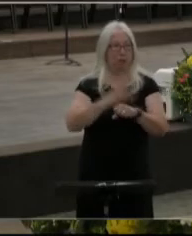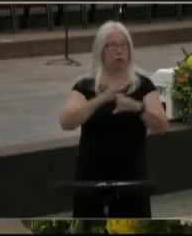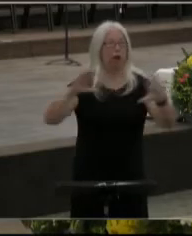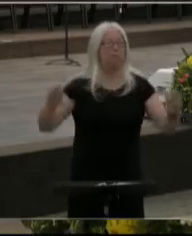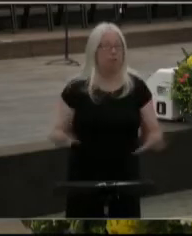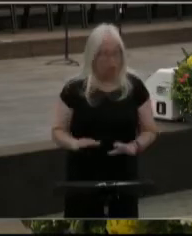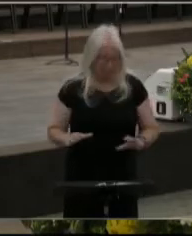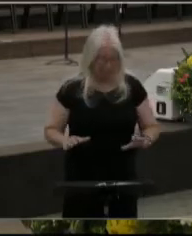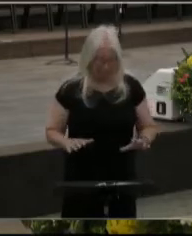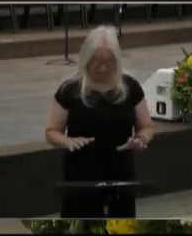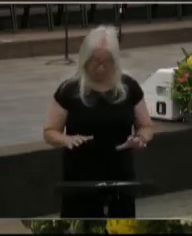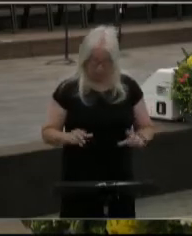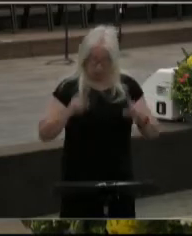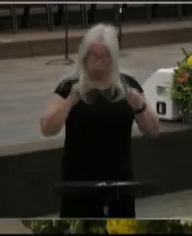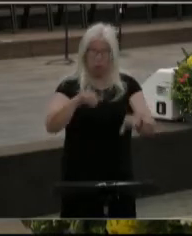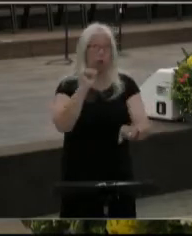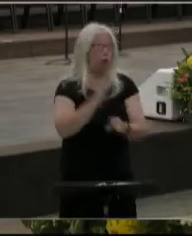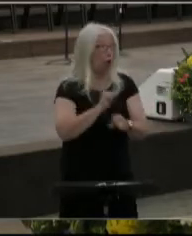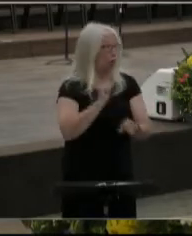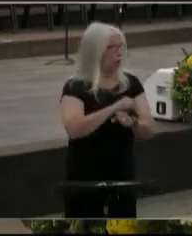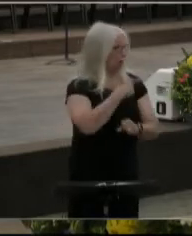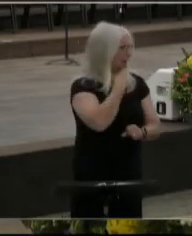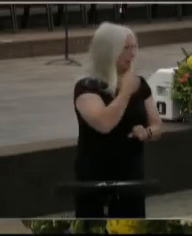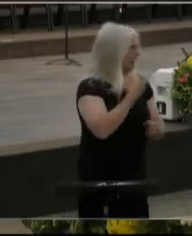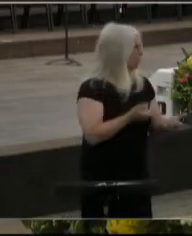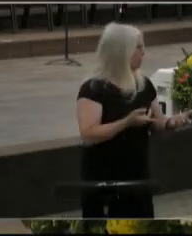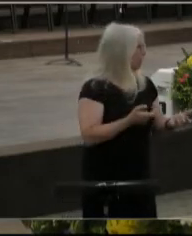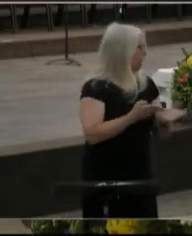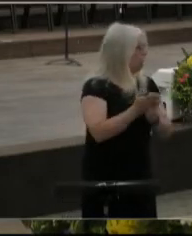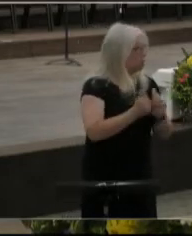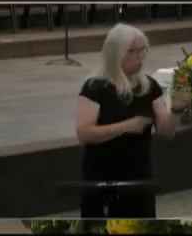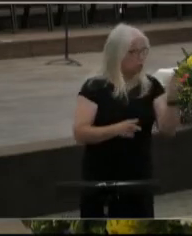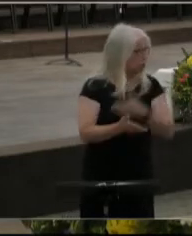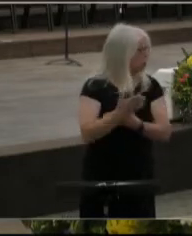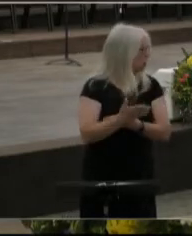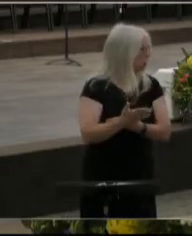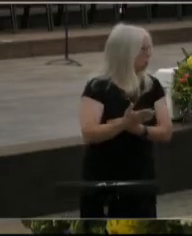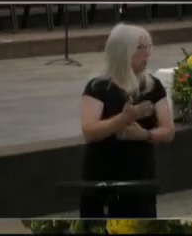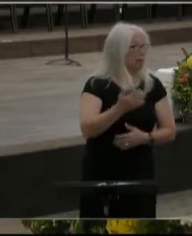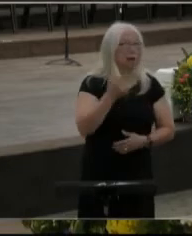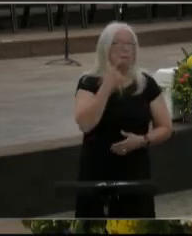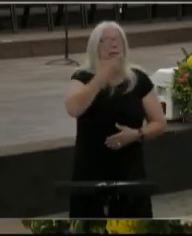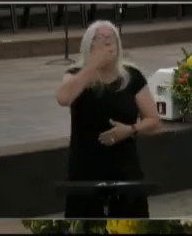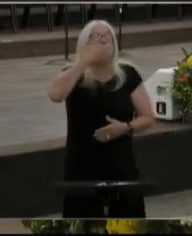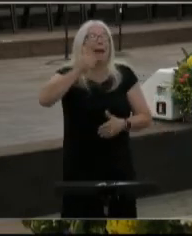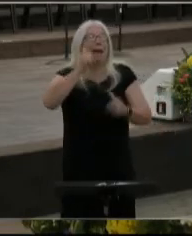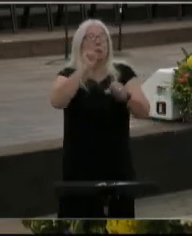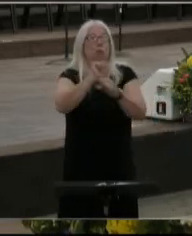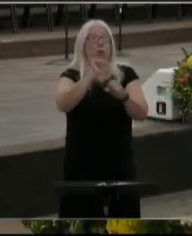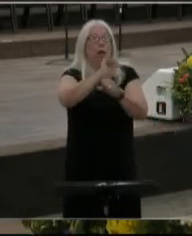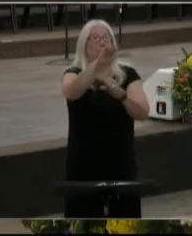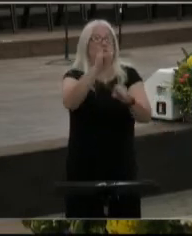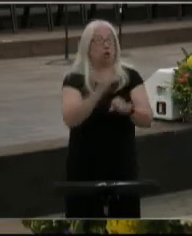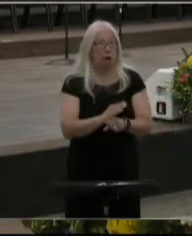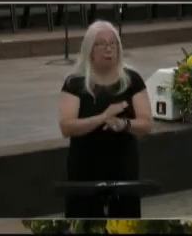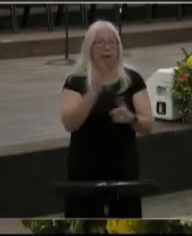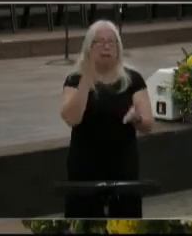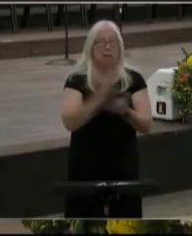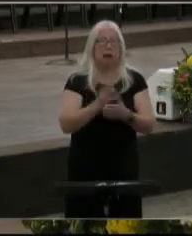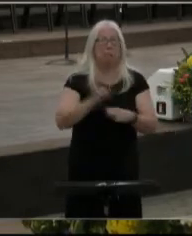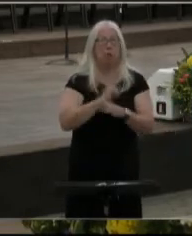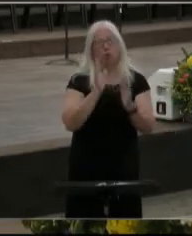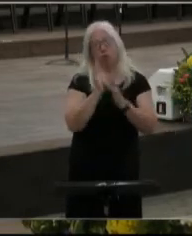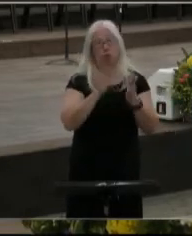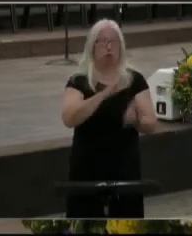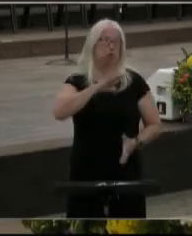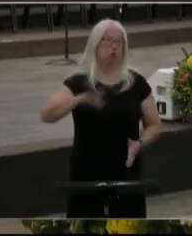job done. Now, when you go to work, can I just be honest this morning? You be the best worker on your job. And stop using